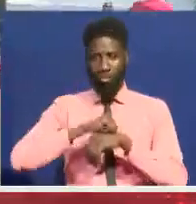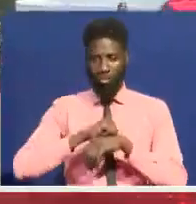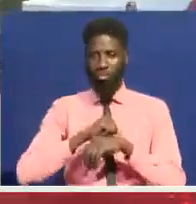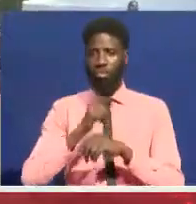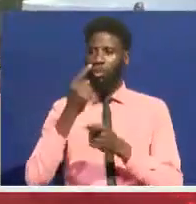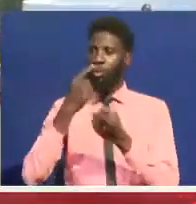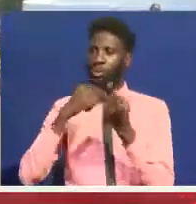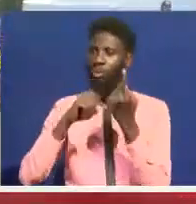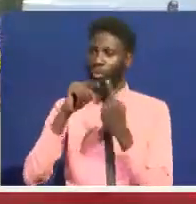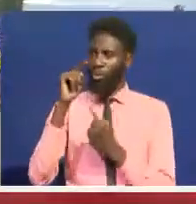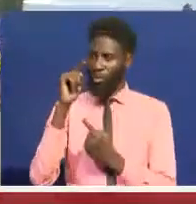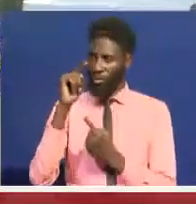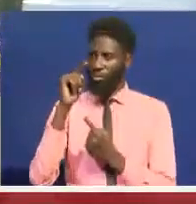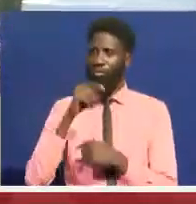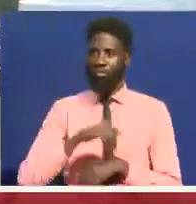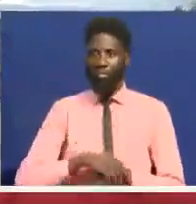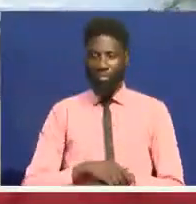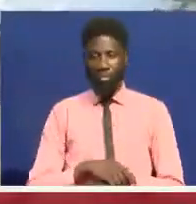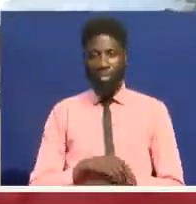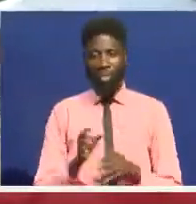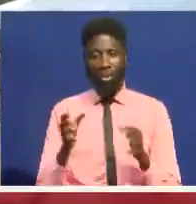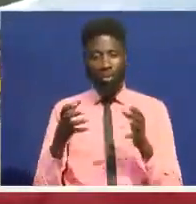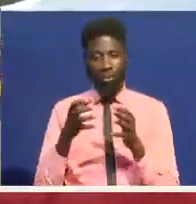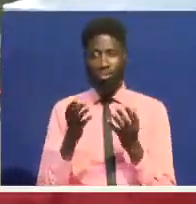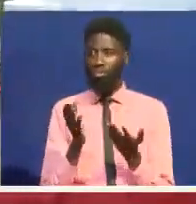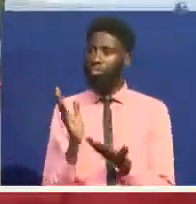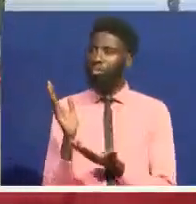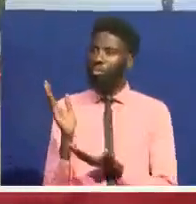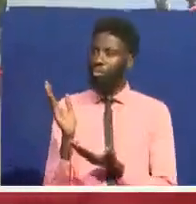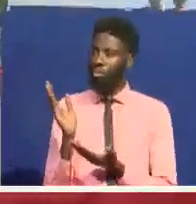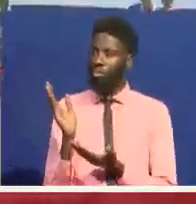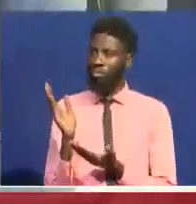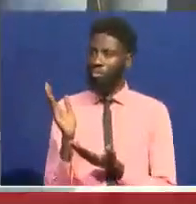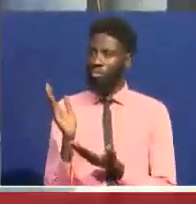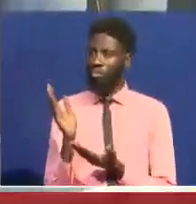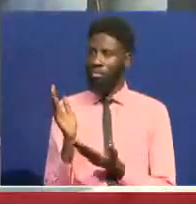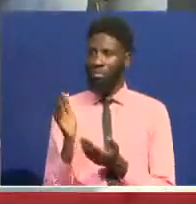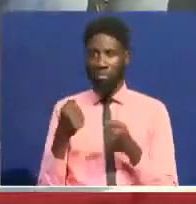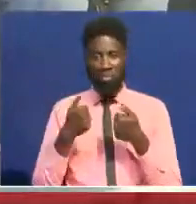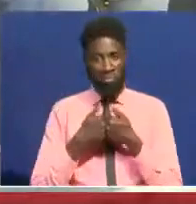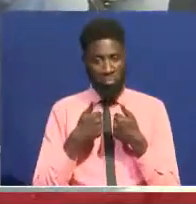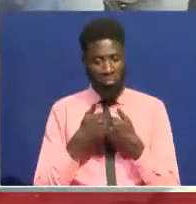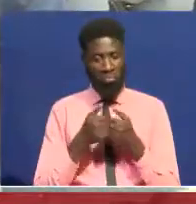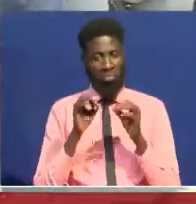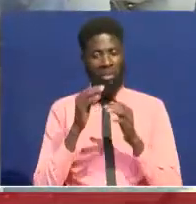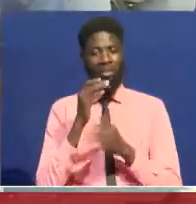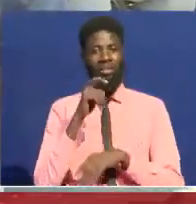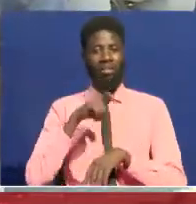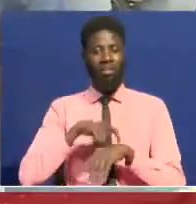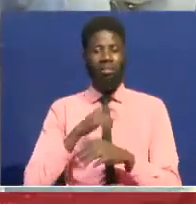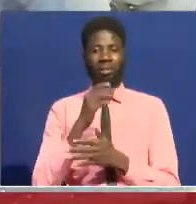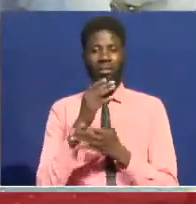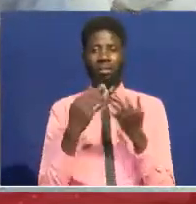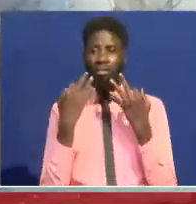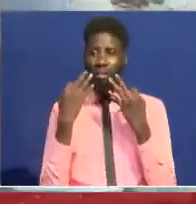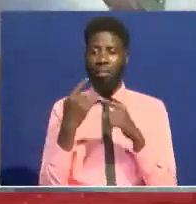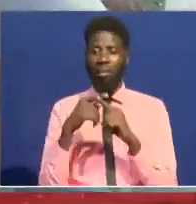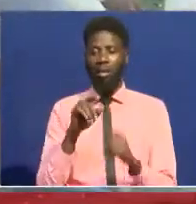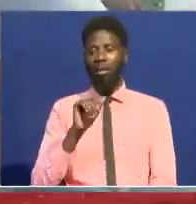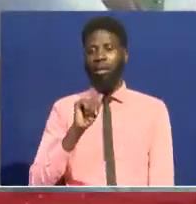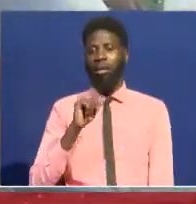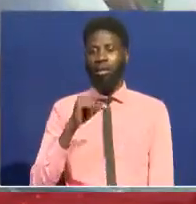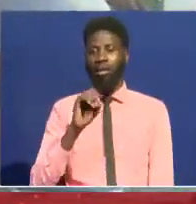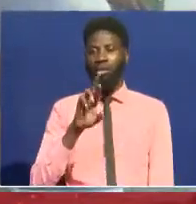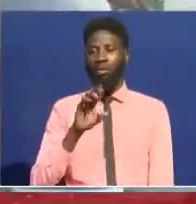Tipped to dominate the event, the reigning Nyanza basketball champions lived up to the billing in the group and semi-final, but Agoro Sare High